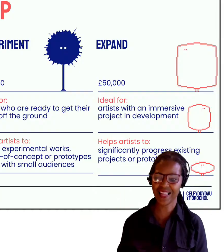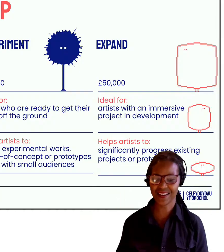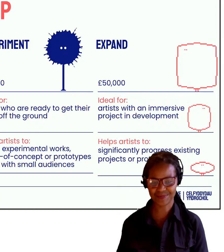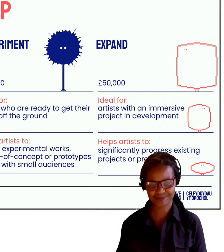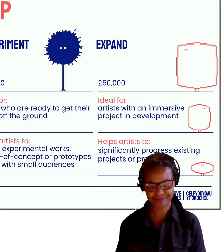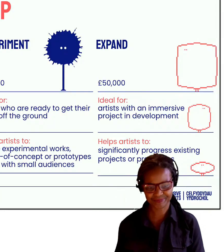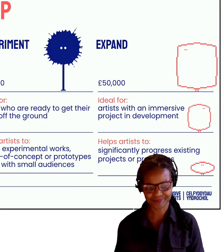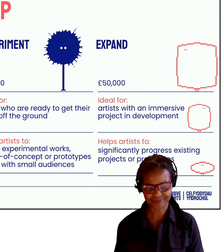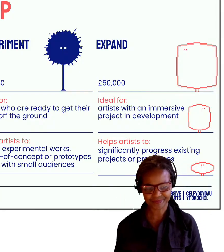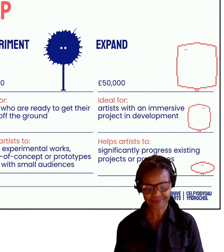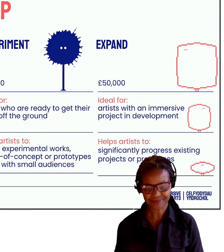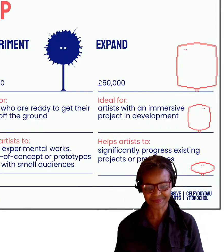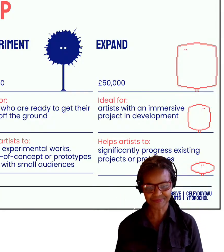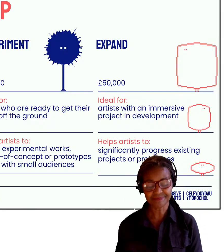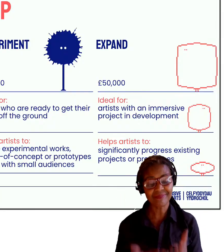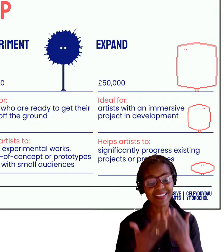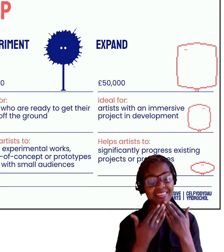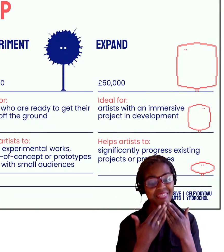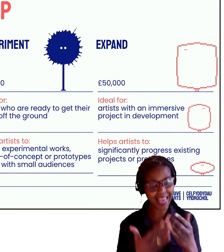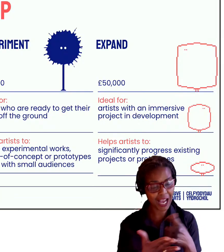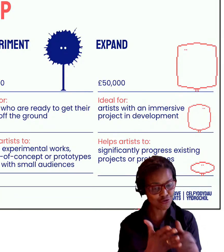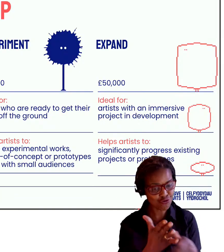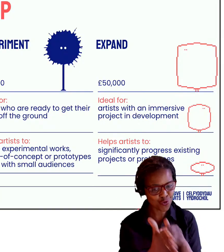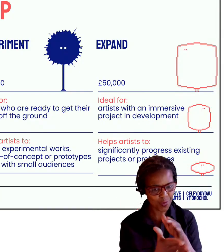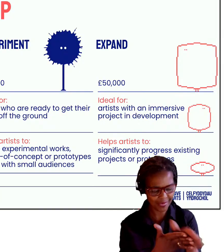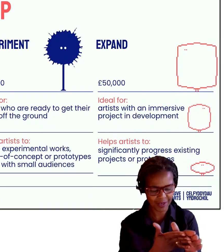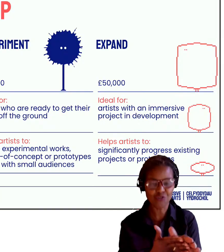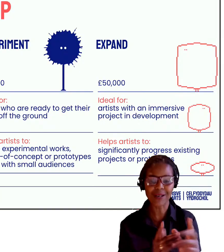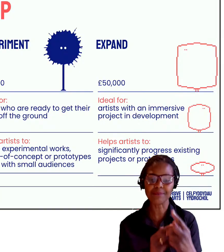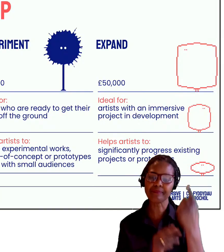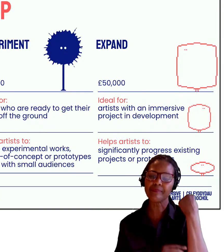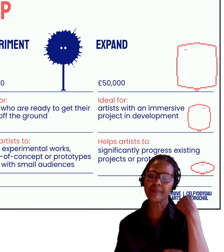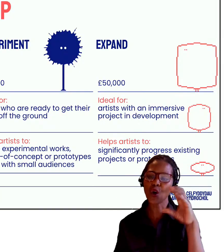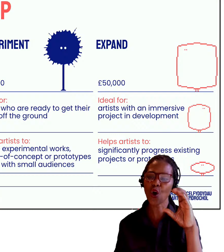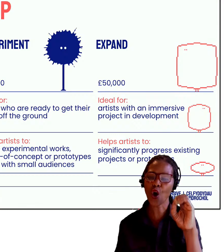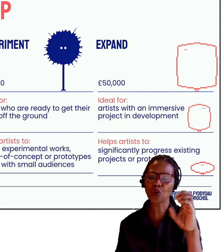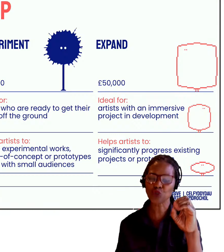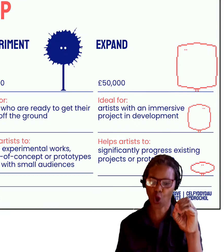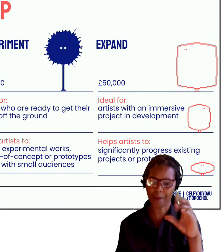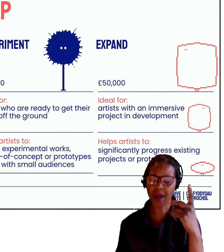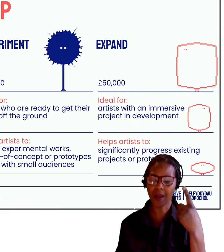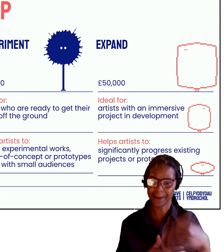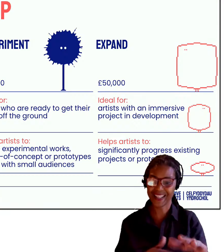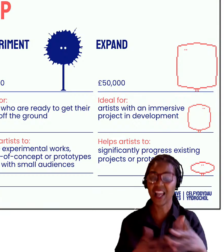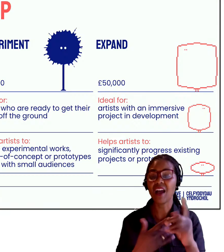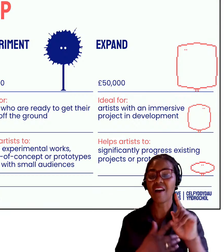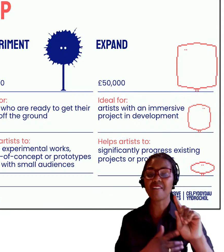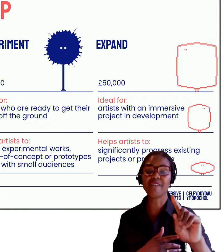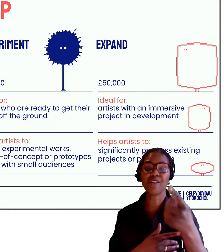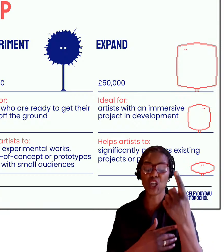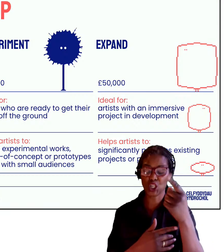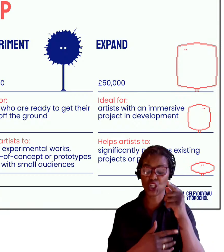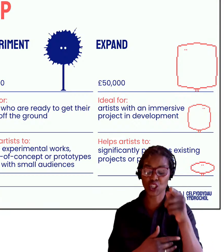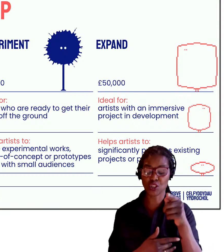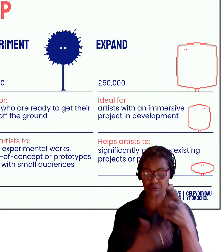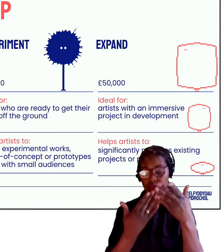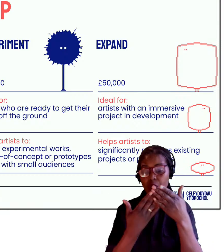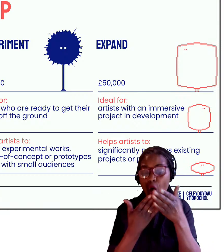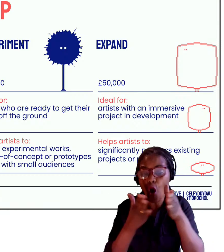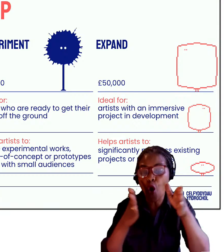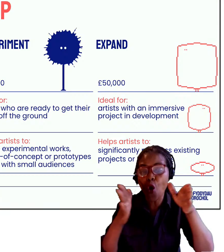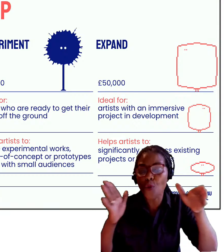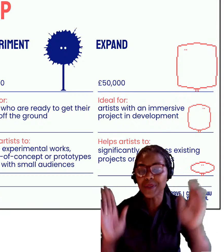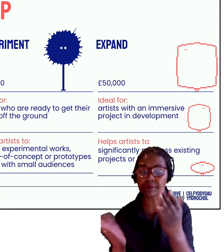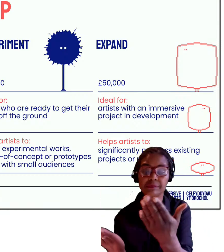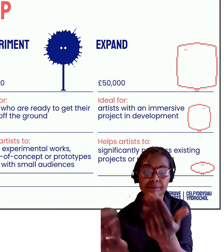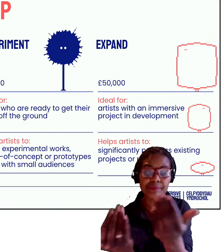October last year, we launched our first open call with 3 funding strands to help support artists at different points of